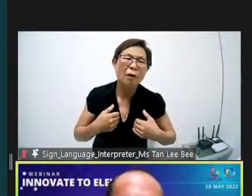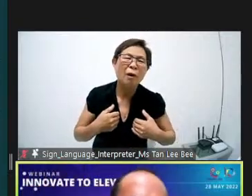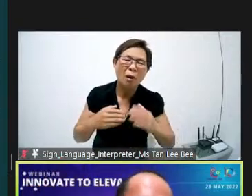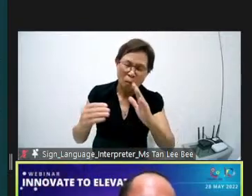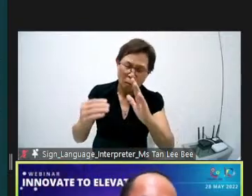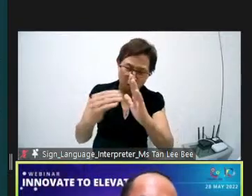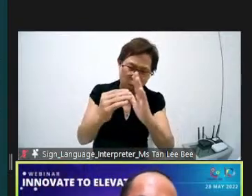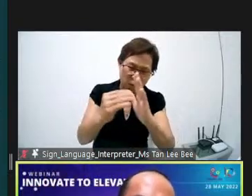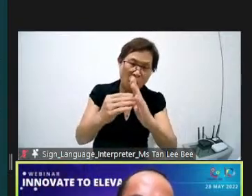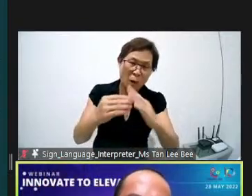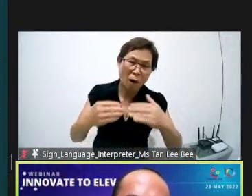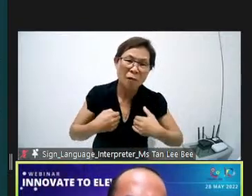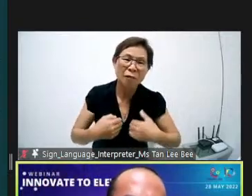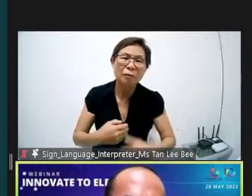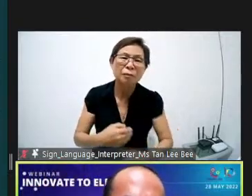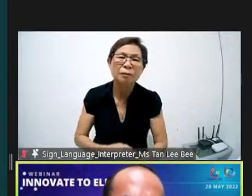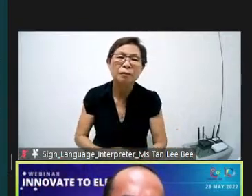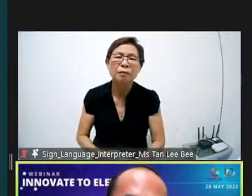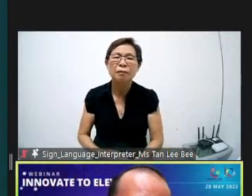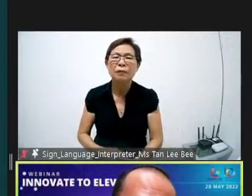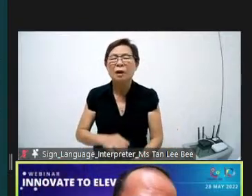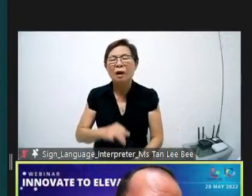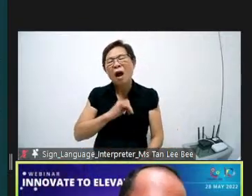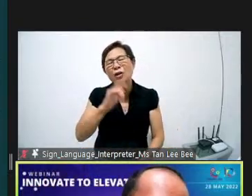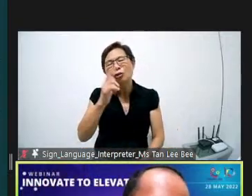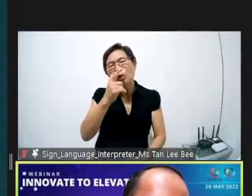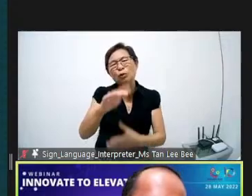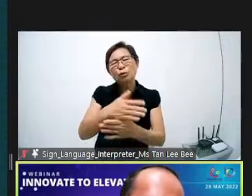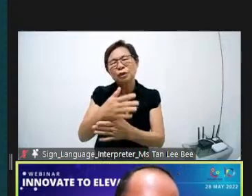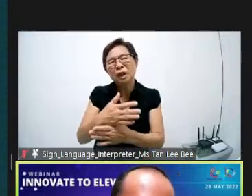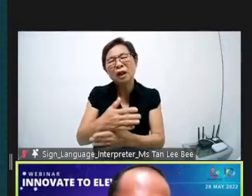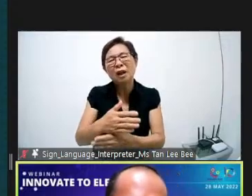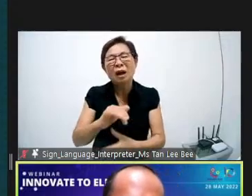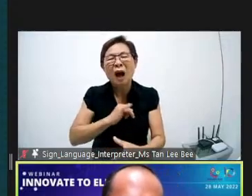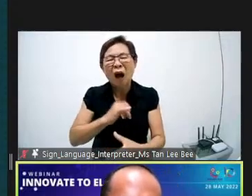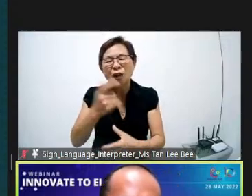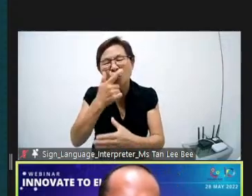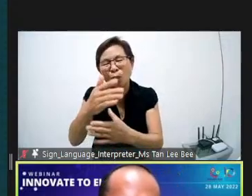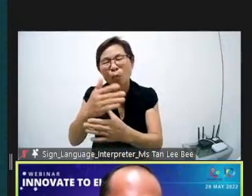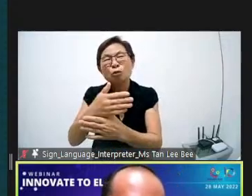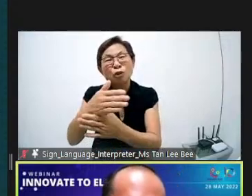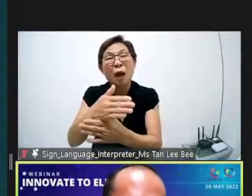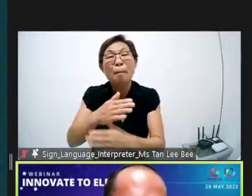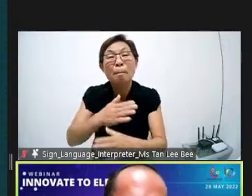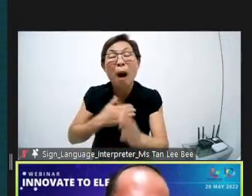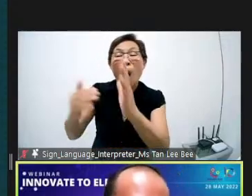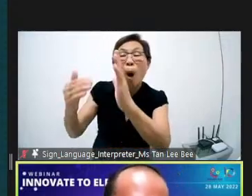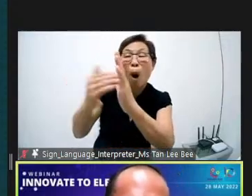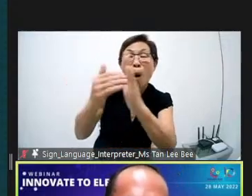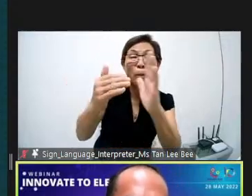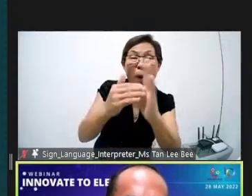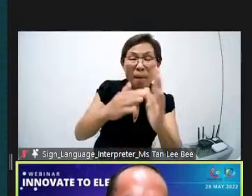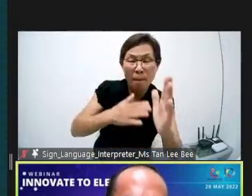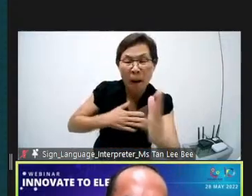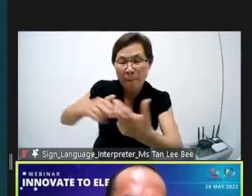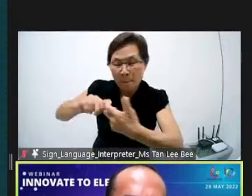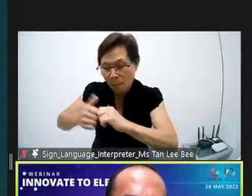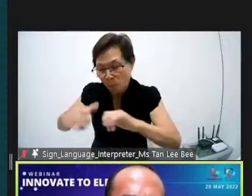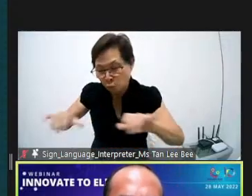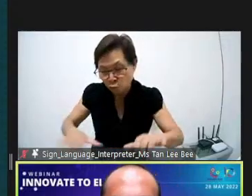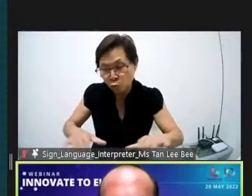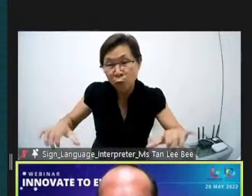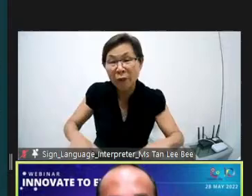I don't want to share with you what is my obstacle in my problem in doing